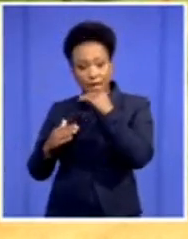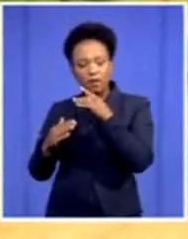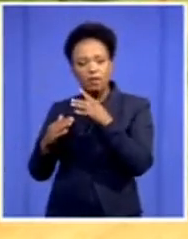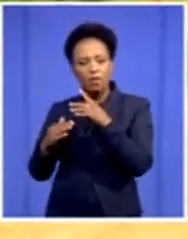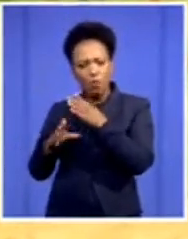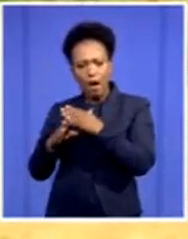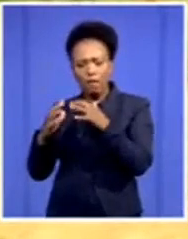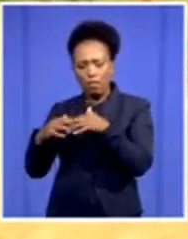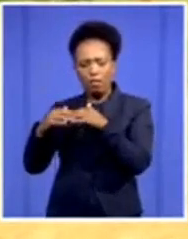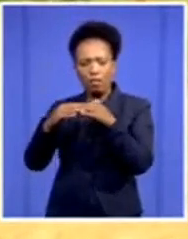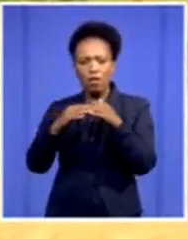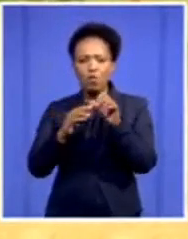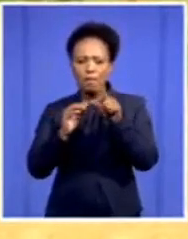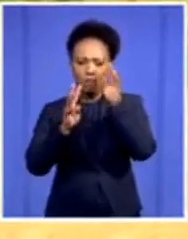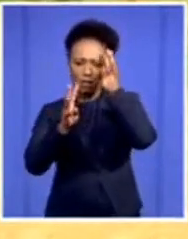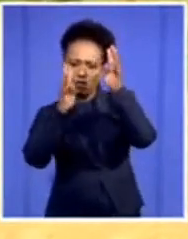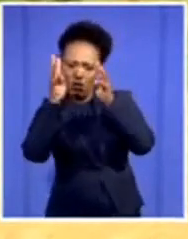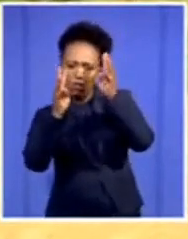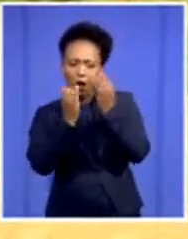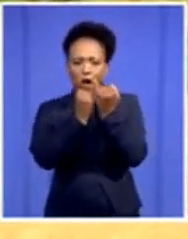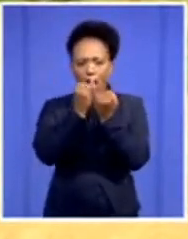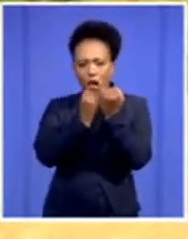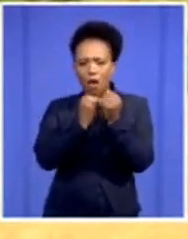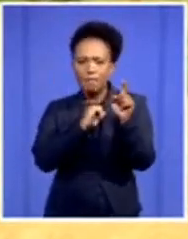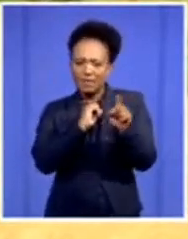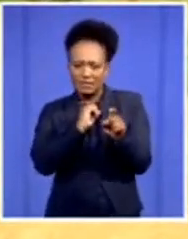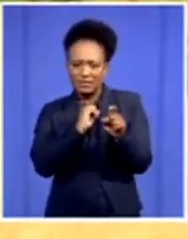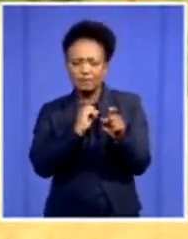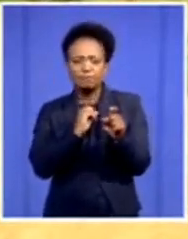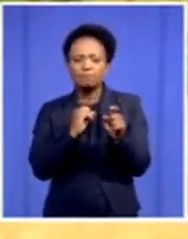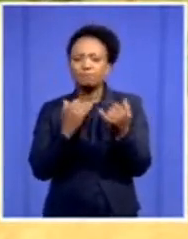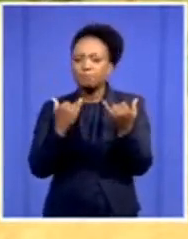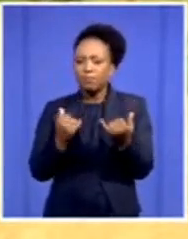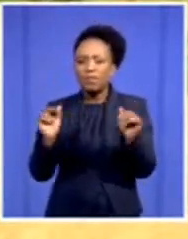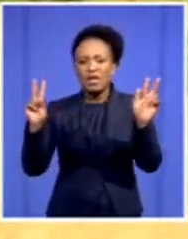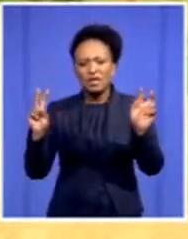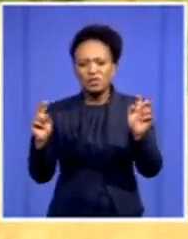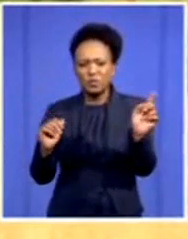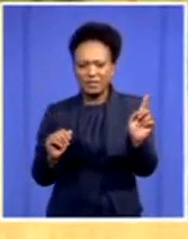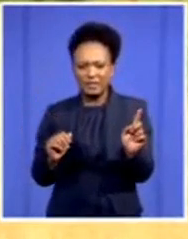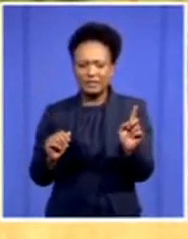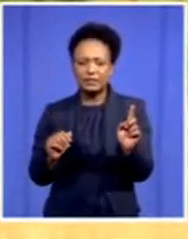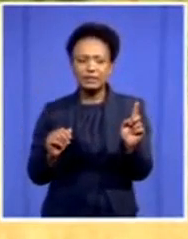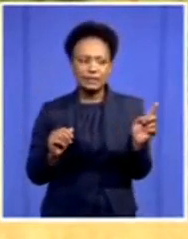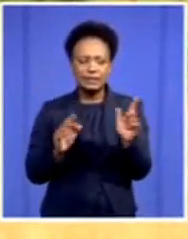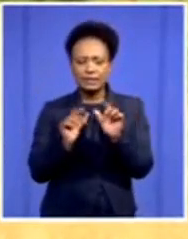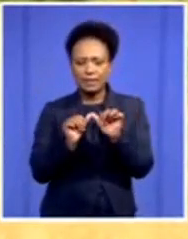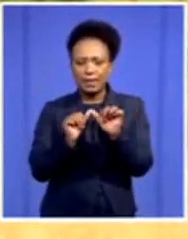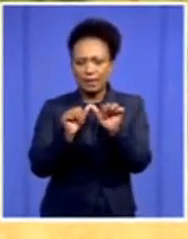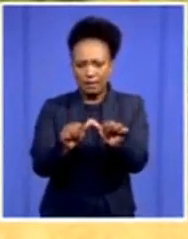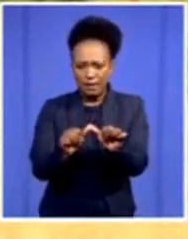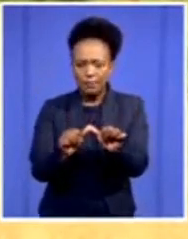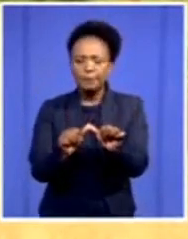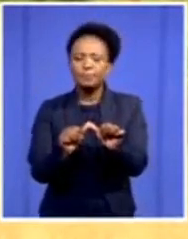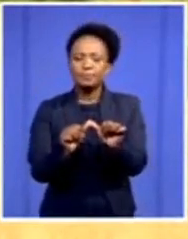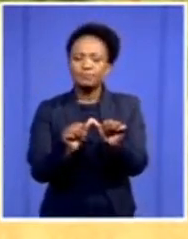and competitive. Looking at the issues of stability, One of the issues that we need to make sure that